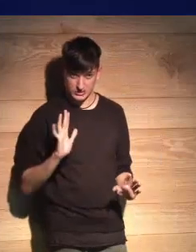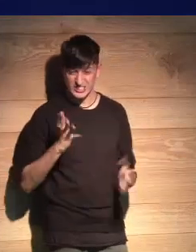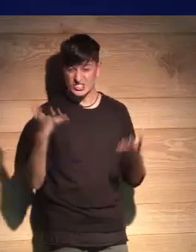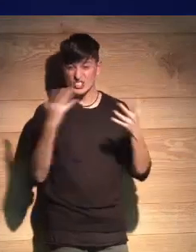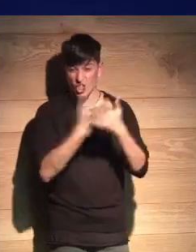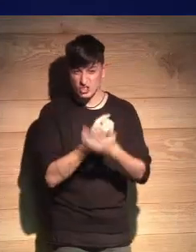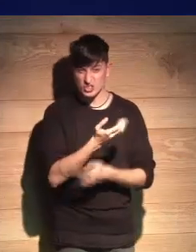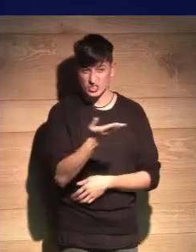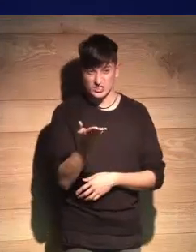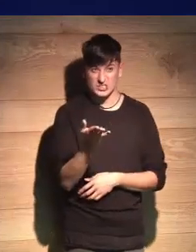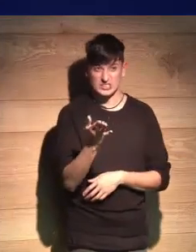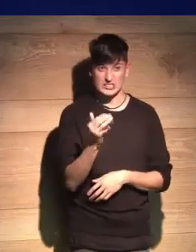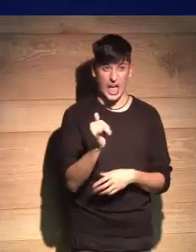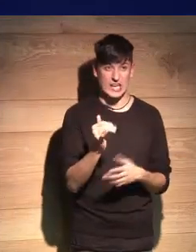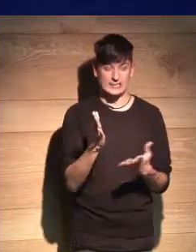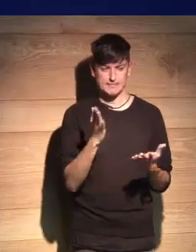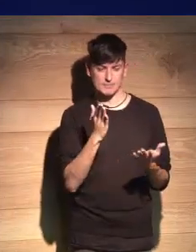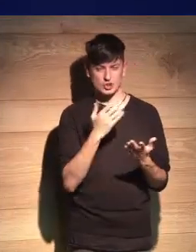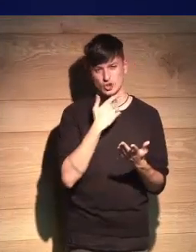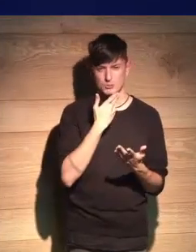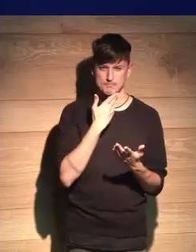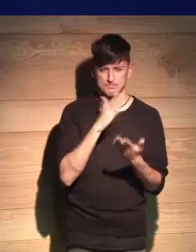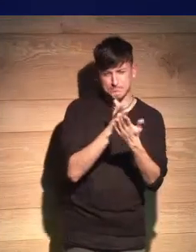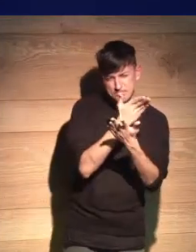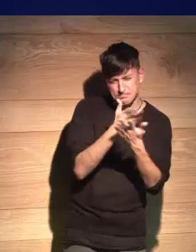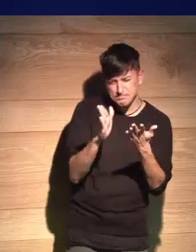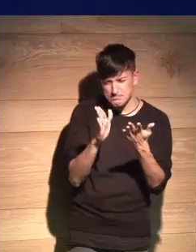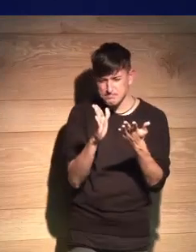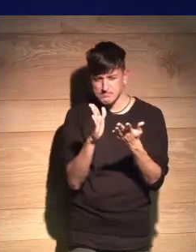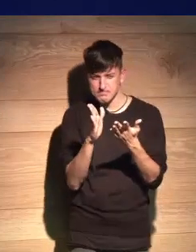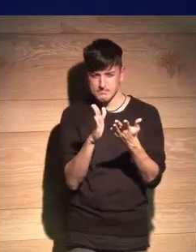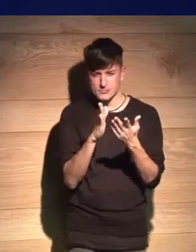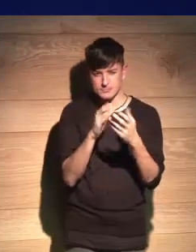ourselves, because all of us have biases